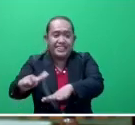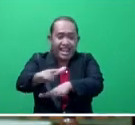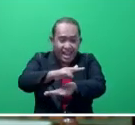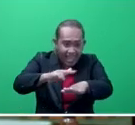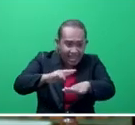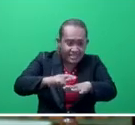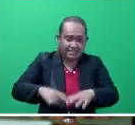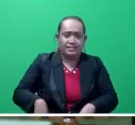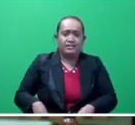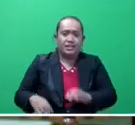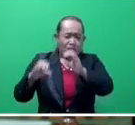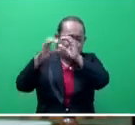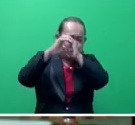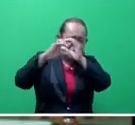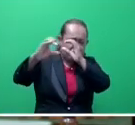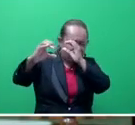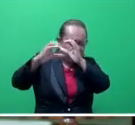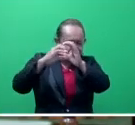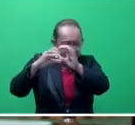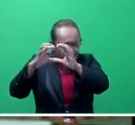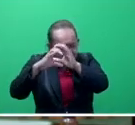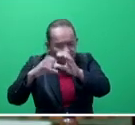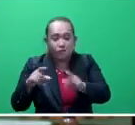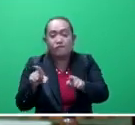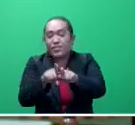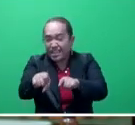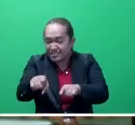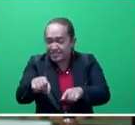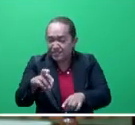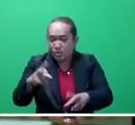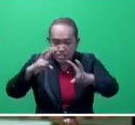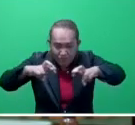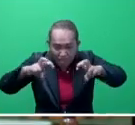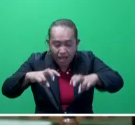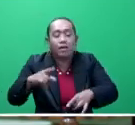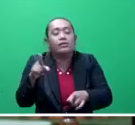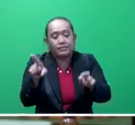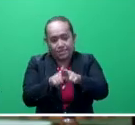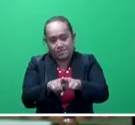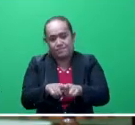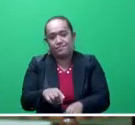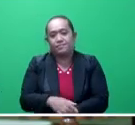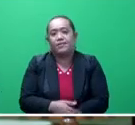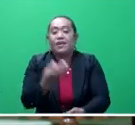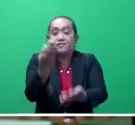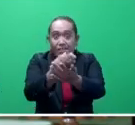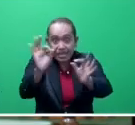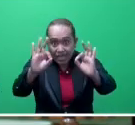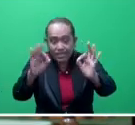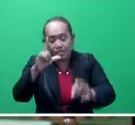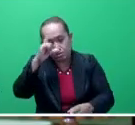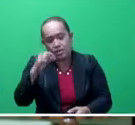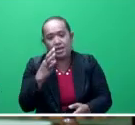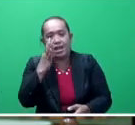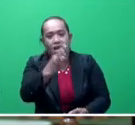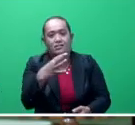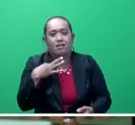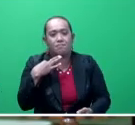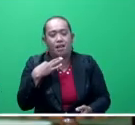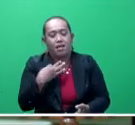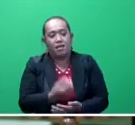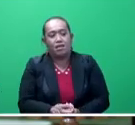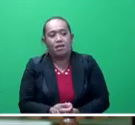some Fijians who currently live on state and Itoke land who do not have the funds to conduct the surveys, which is necessary to transition their